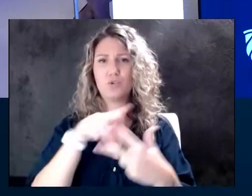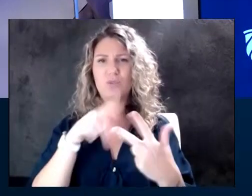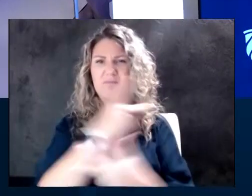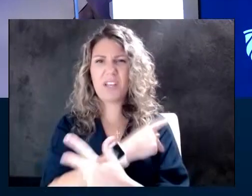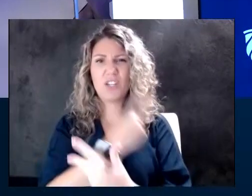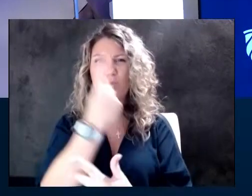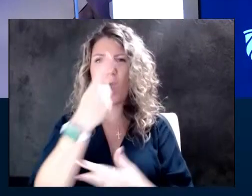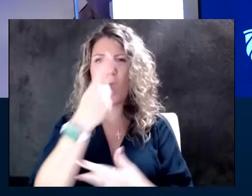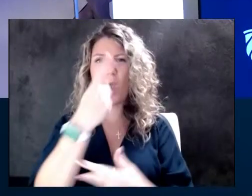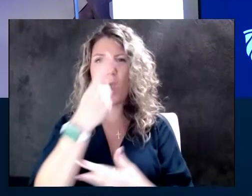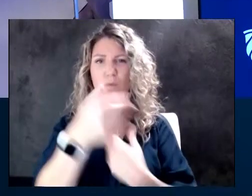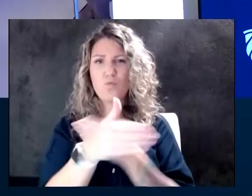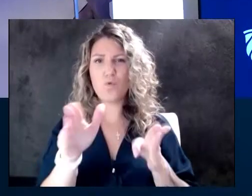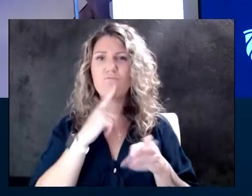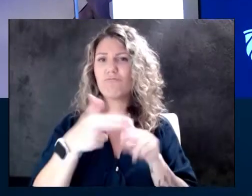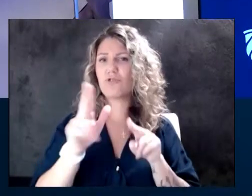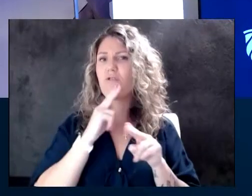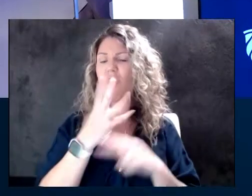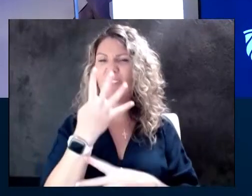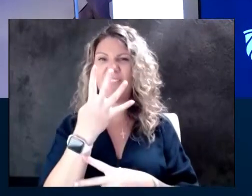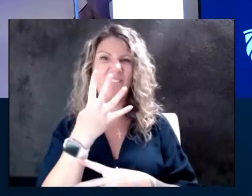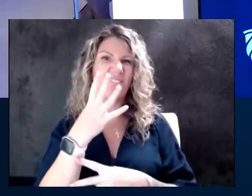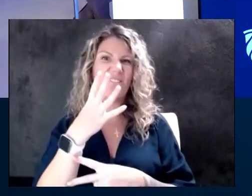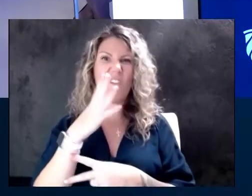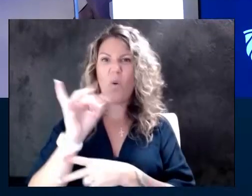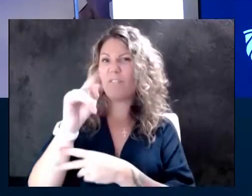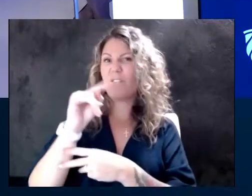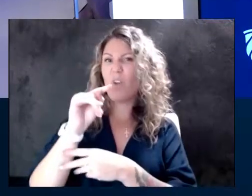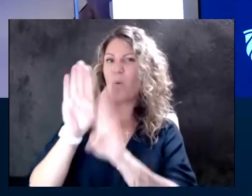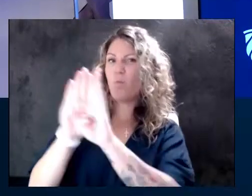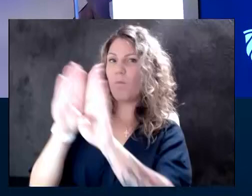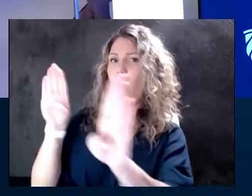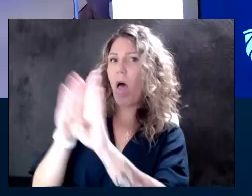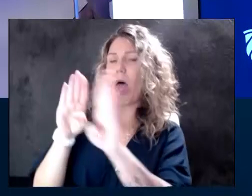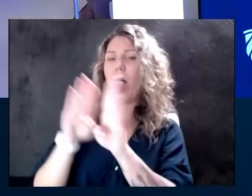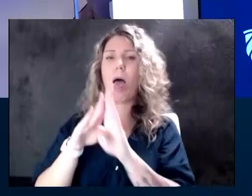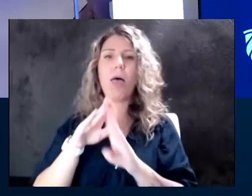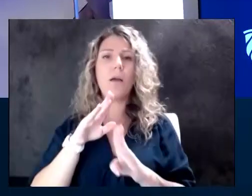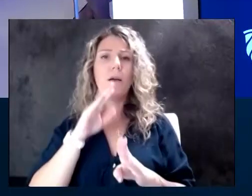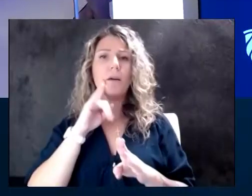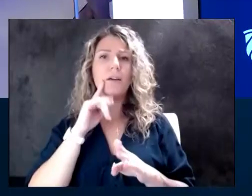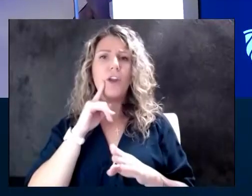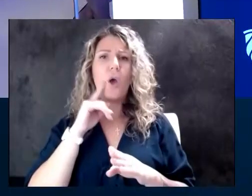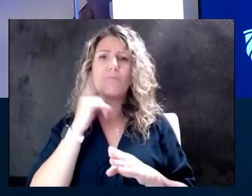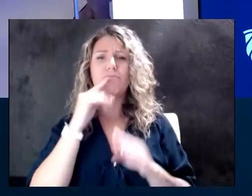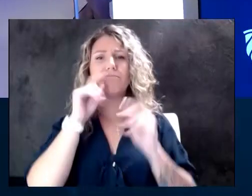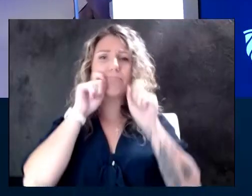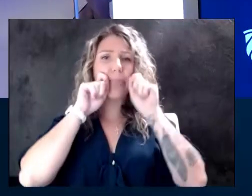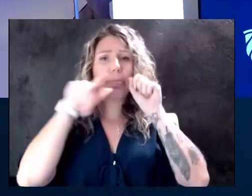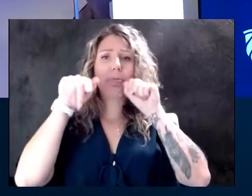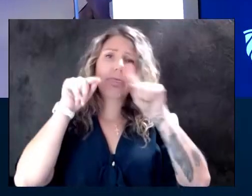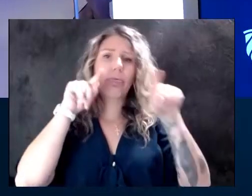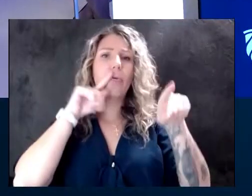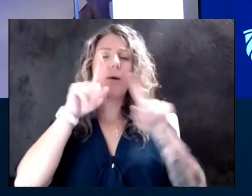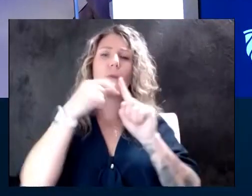short 4-foot wall between them, saliva being, splashed around. You know what it's like going to the dentist. So she just wants to know what your